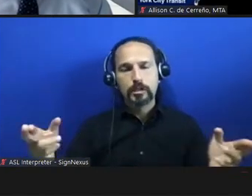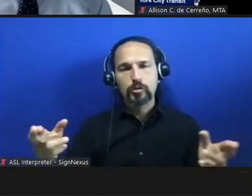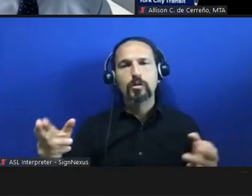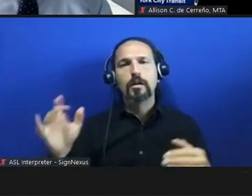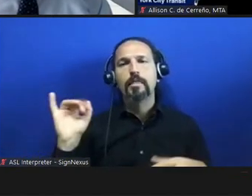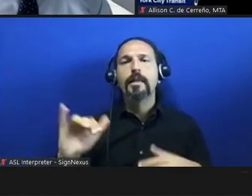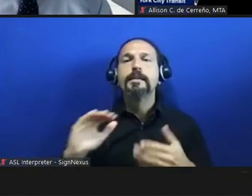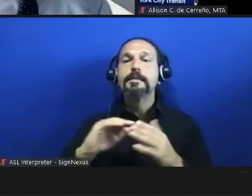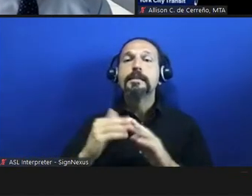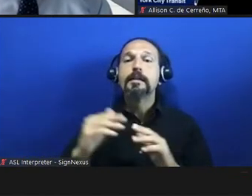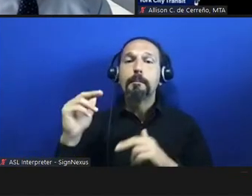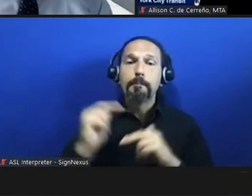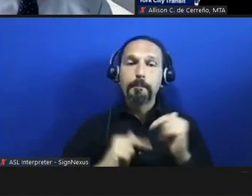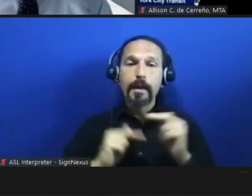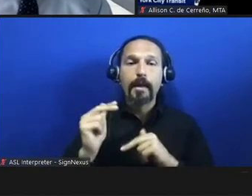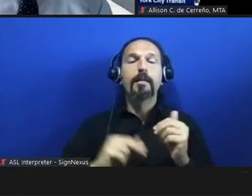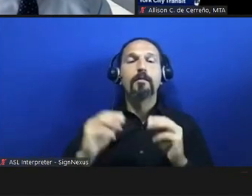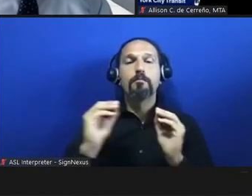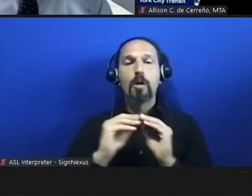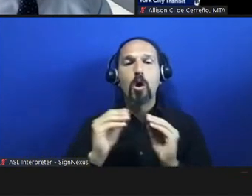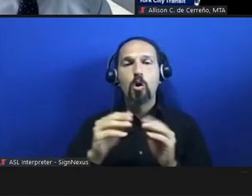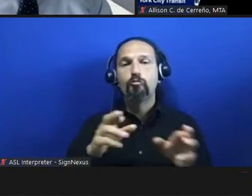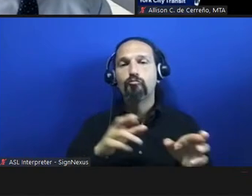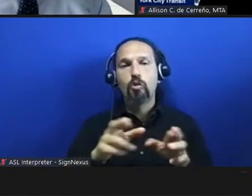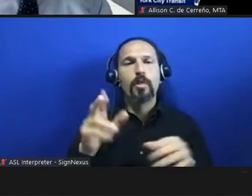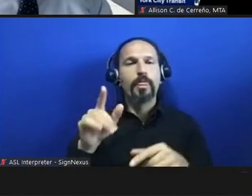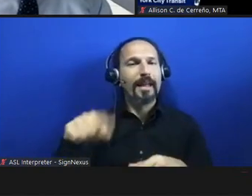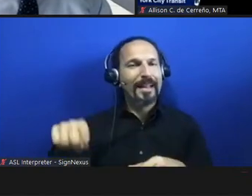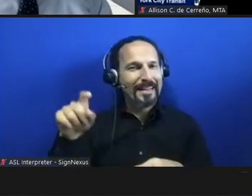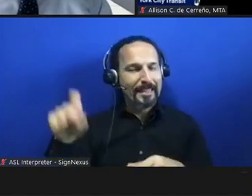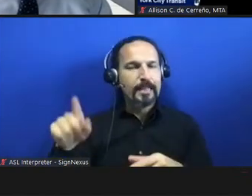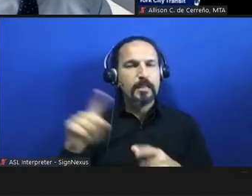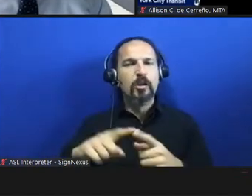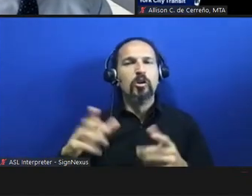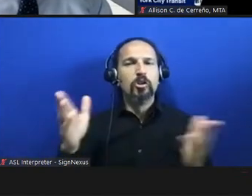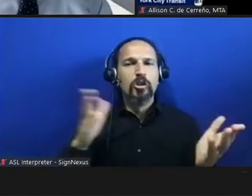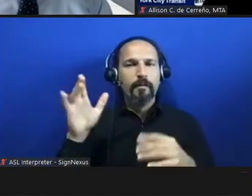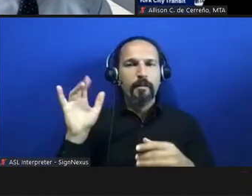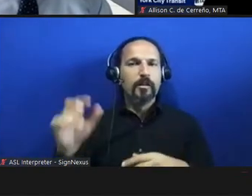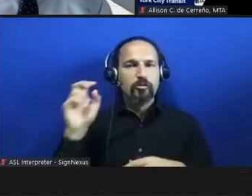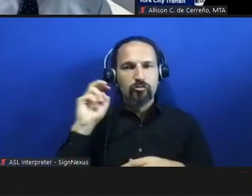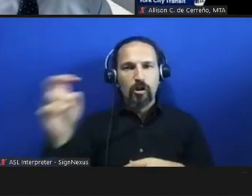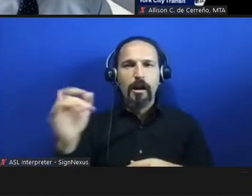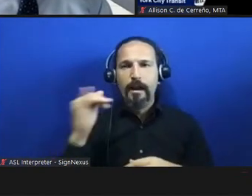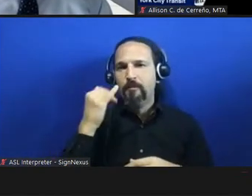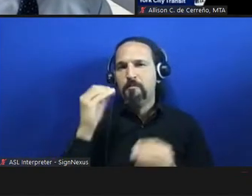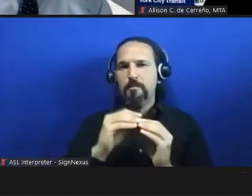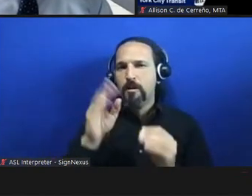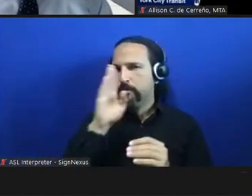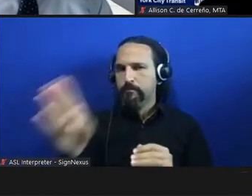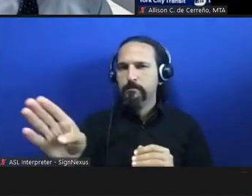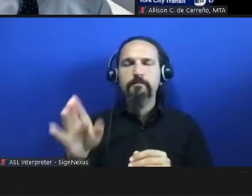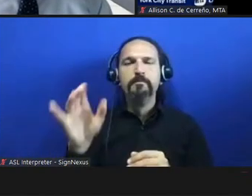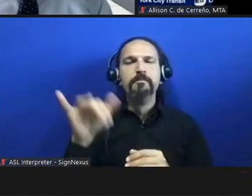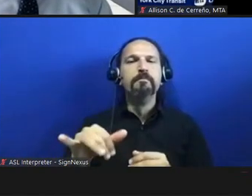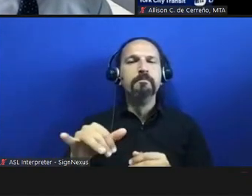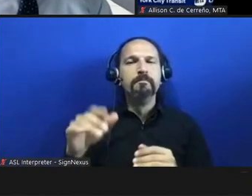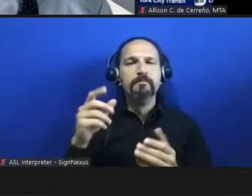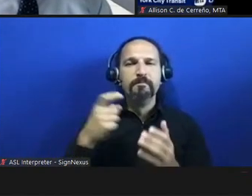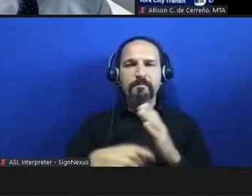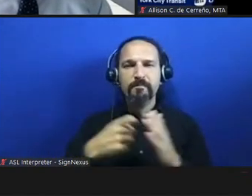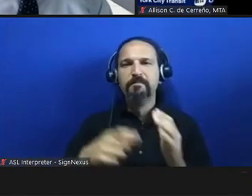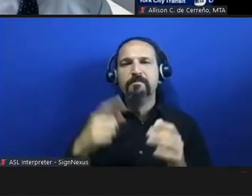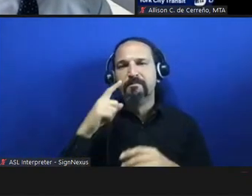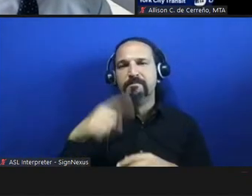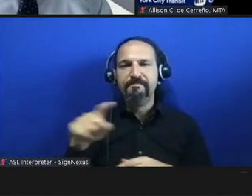is the city builds and maintains more roads than would be needed to serve the trip if taken more directly toll shopping as